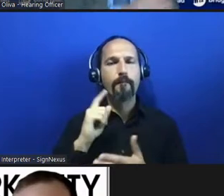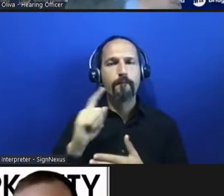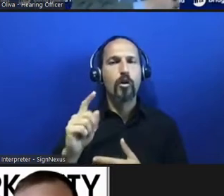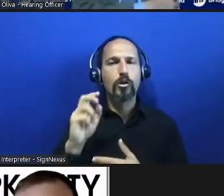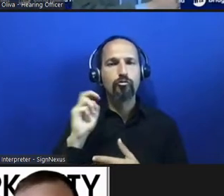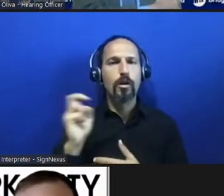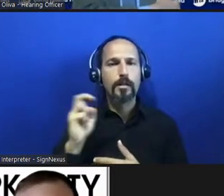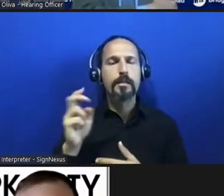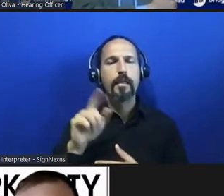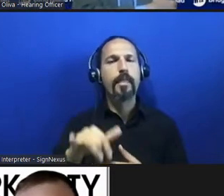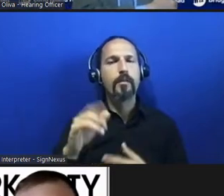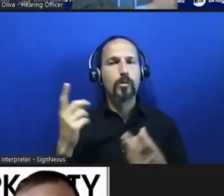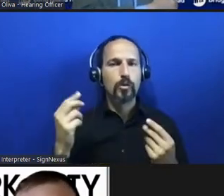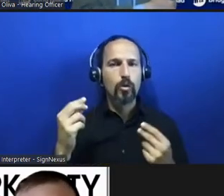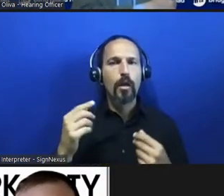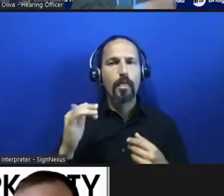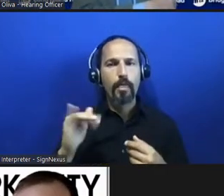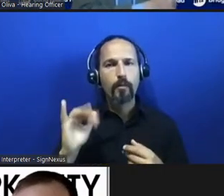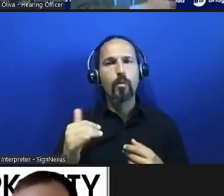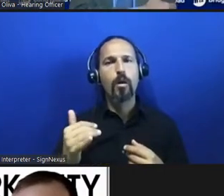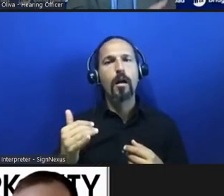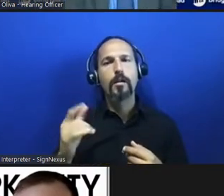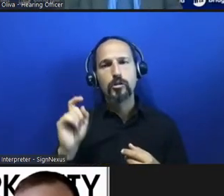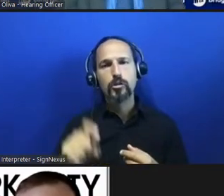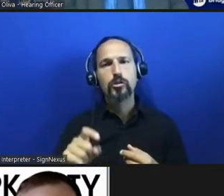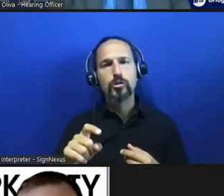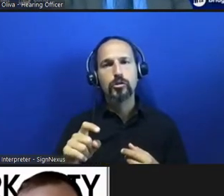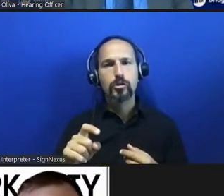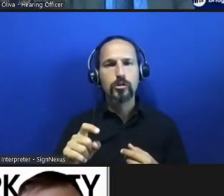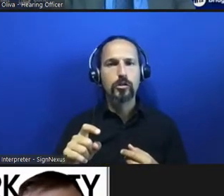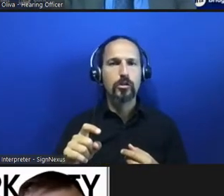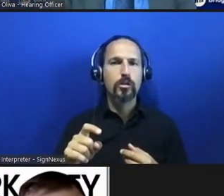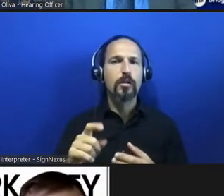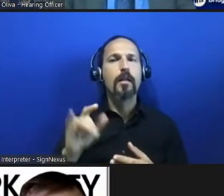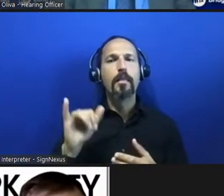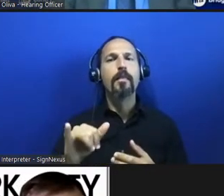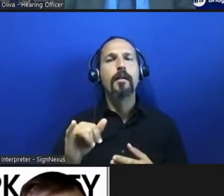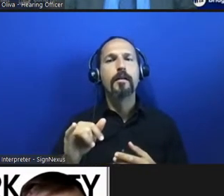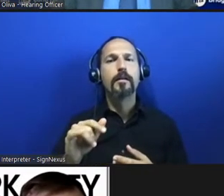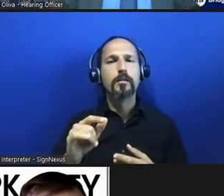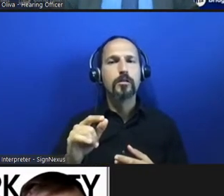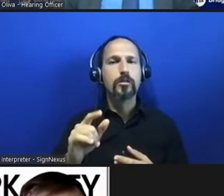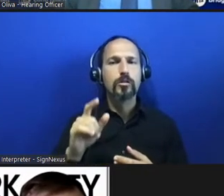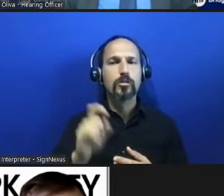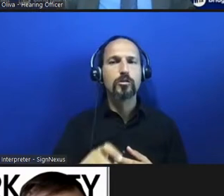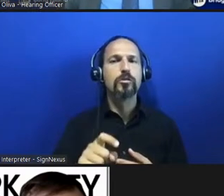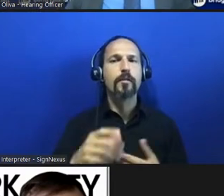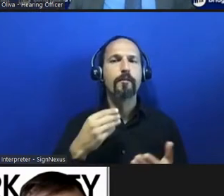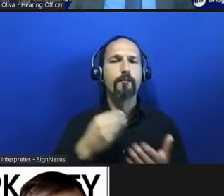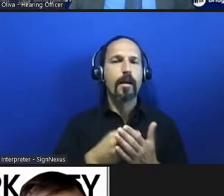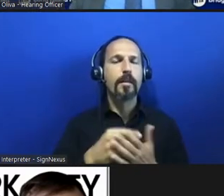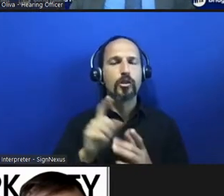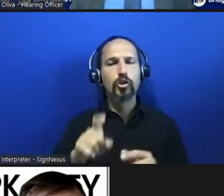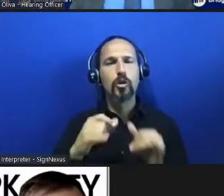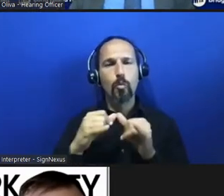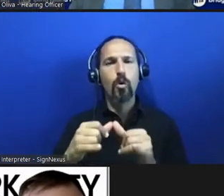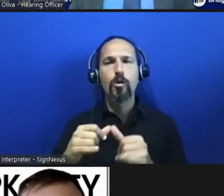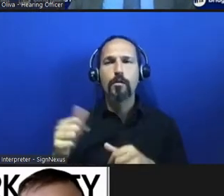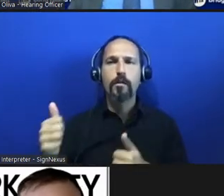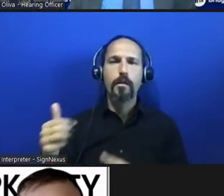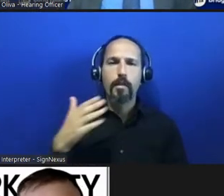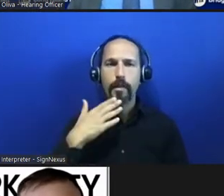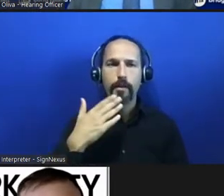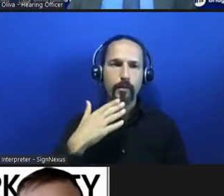that's what it will do that's why that's why if the fondy should be awarded thank you thank